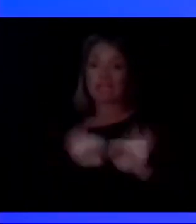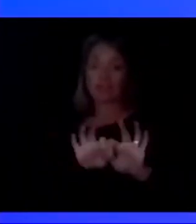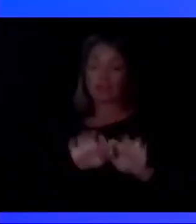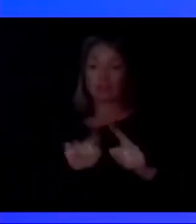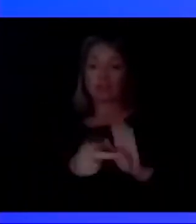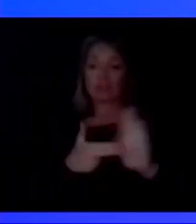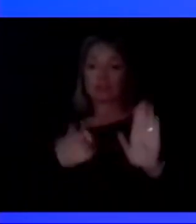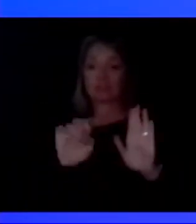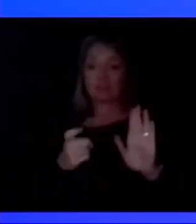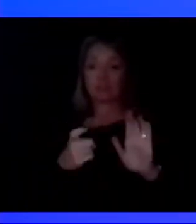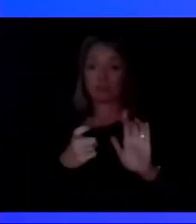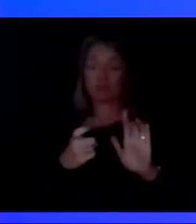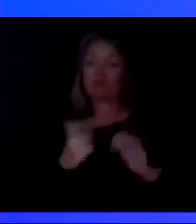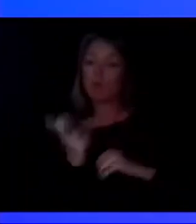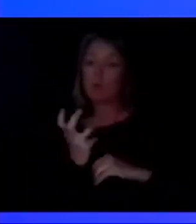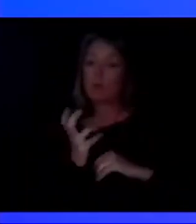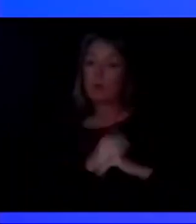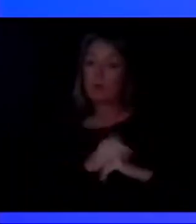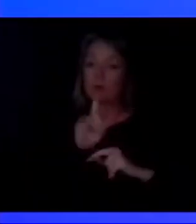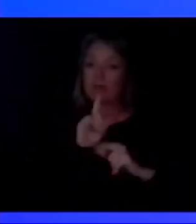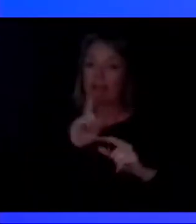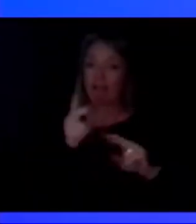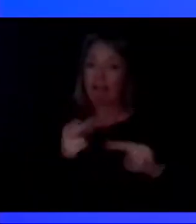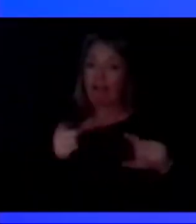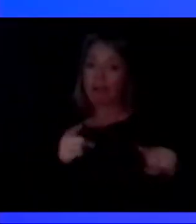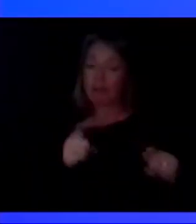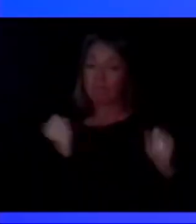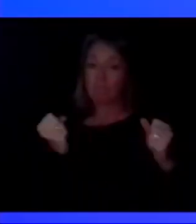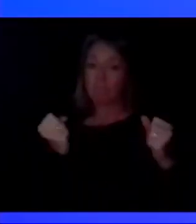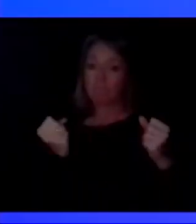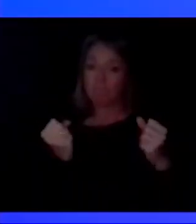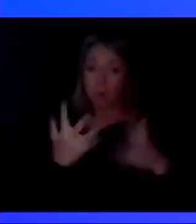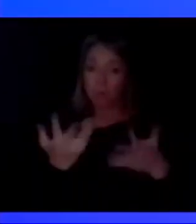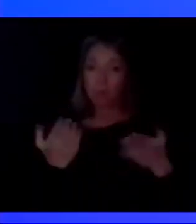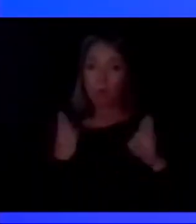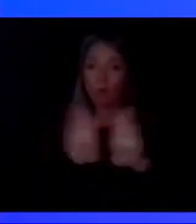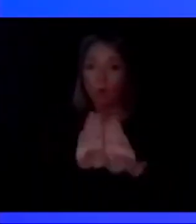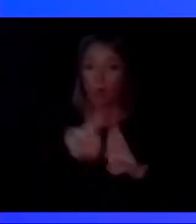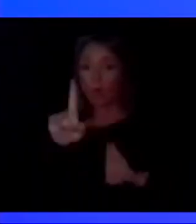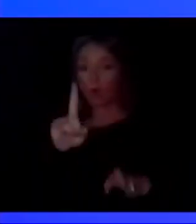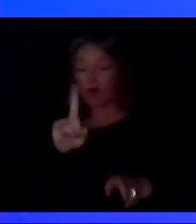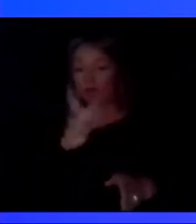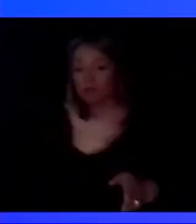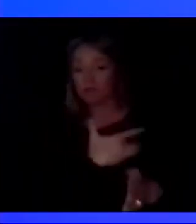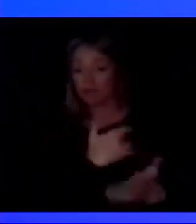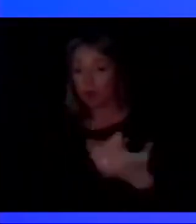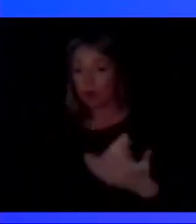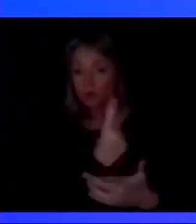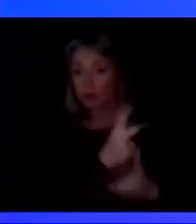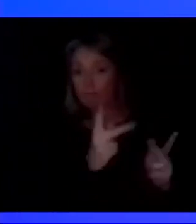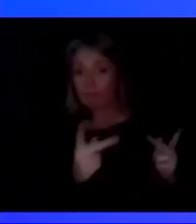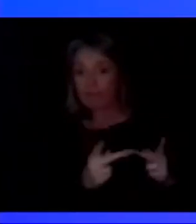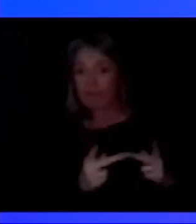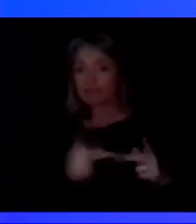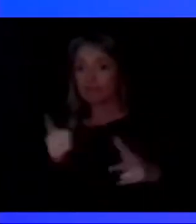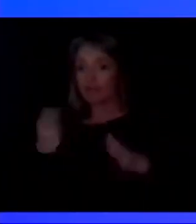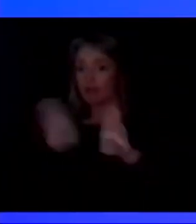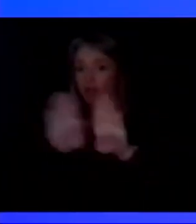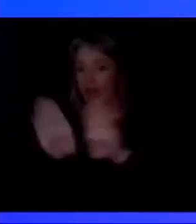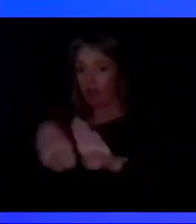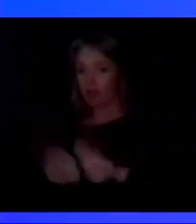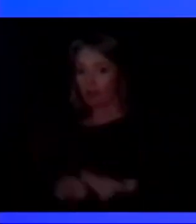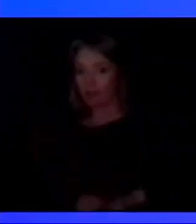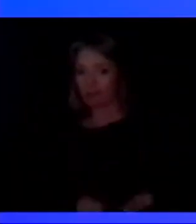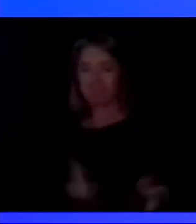effect of multiple close, and then all the strokes go to one center, and multiple, then they close, and it's just kind of a waterfall effect.